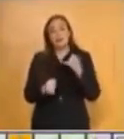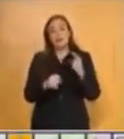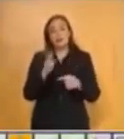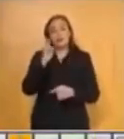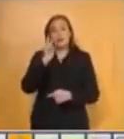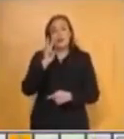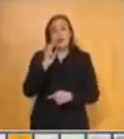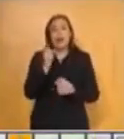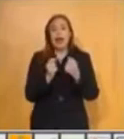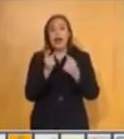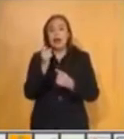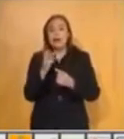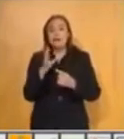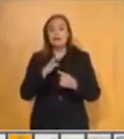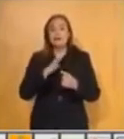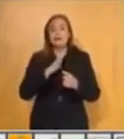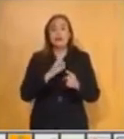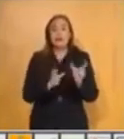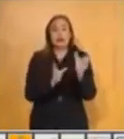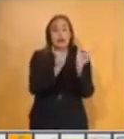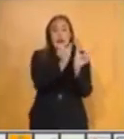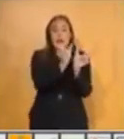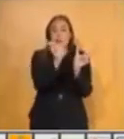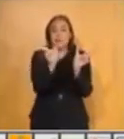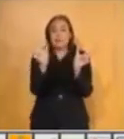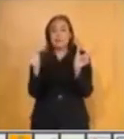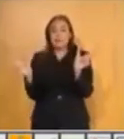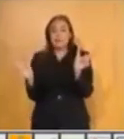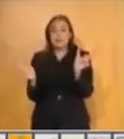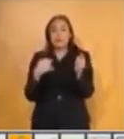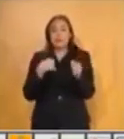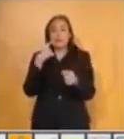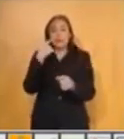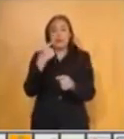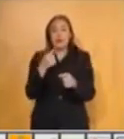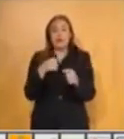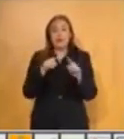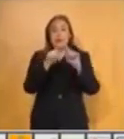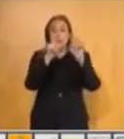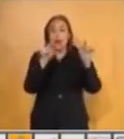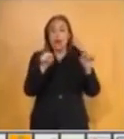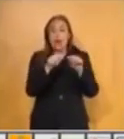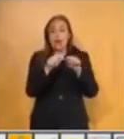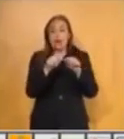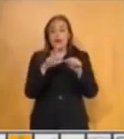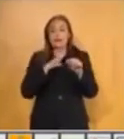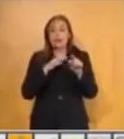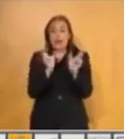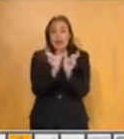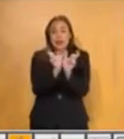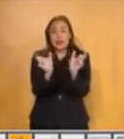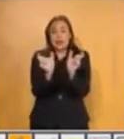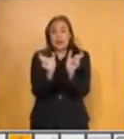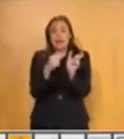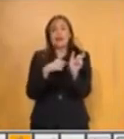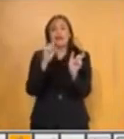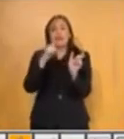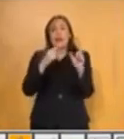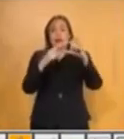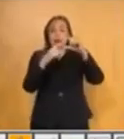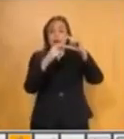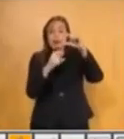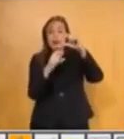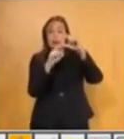some panels, and this, the big one, it's pointed, panel or frame, okay? This is a space in which you are going to find a